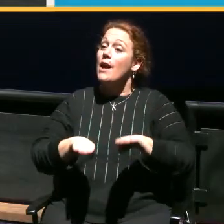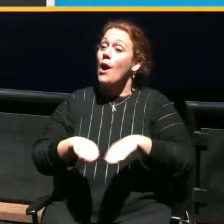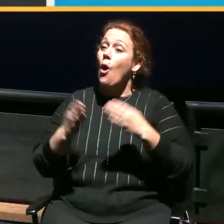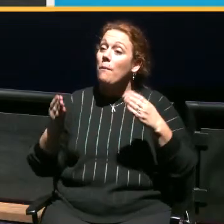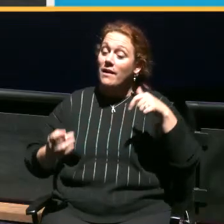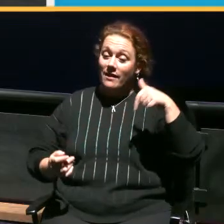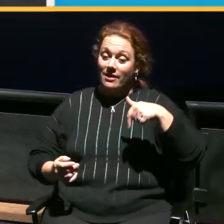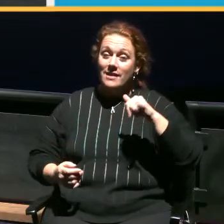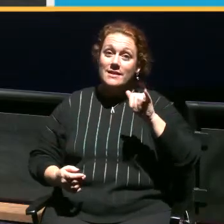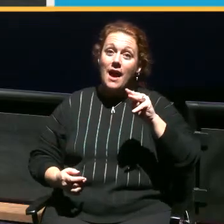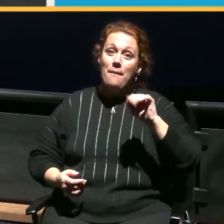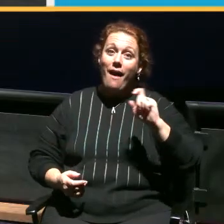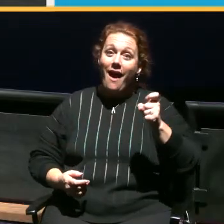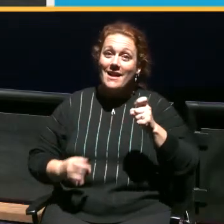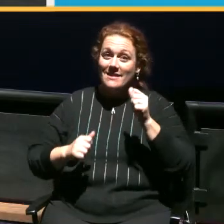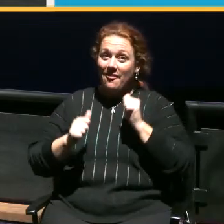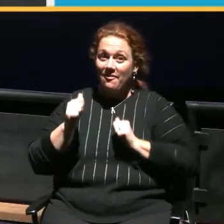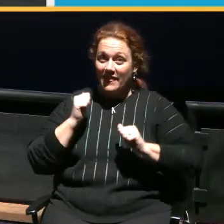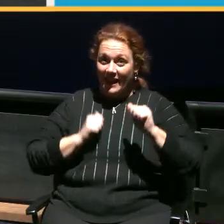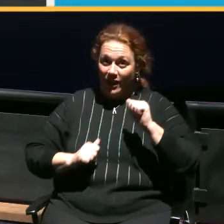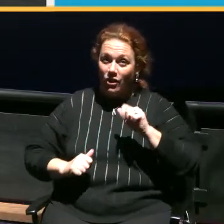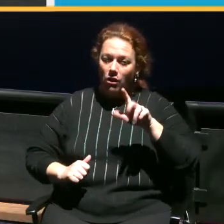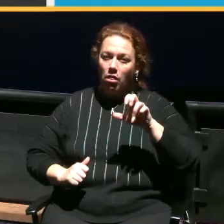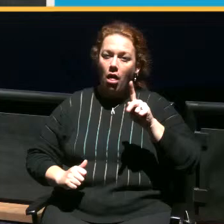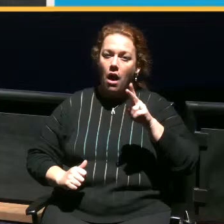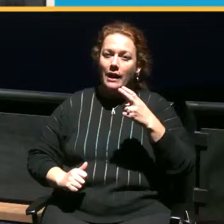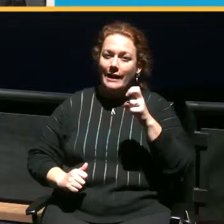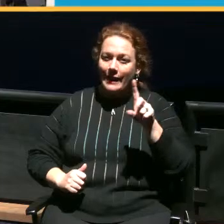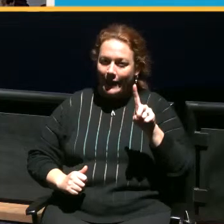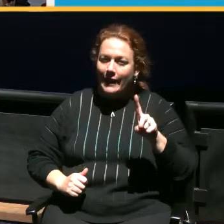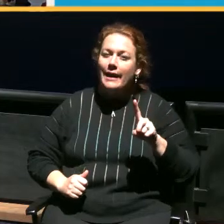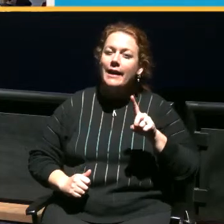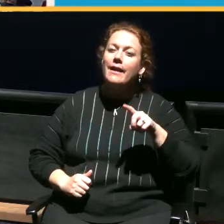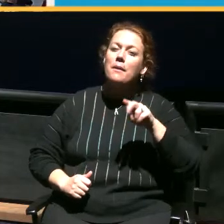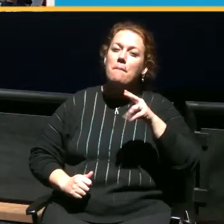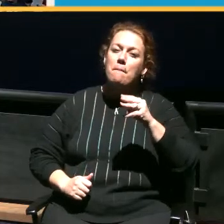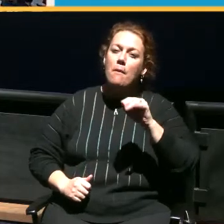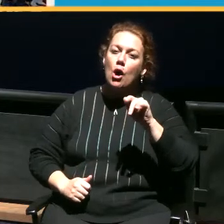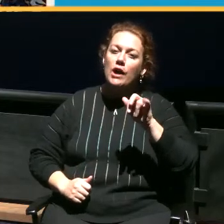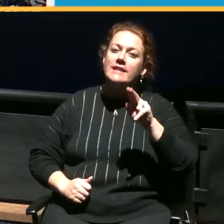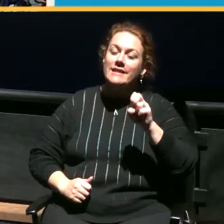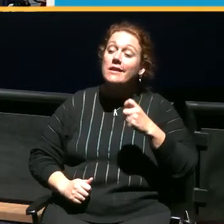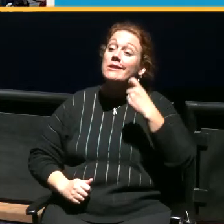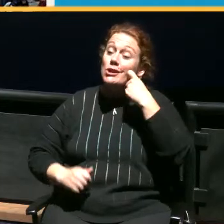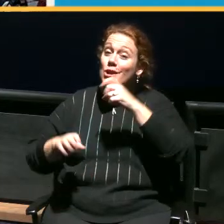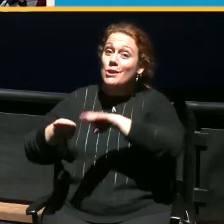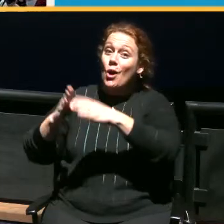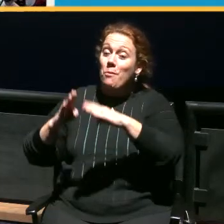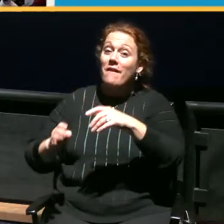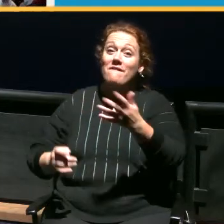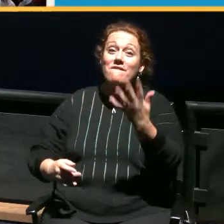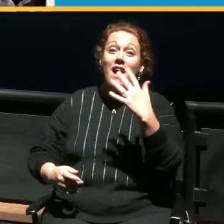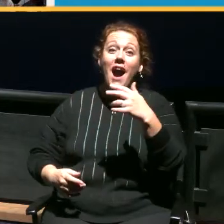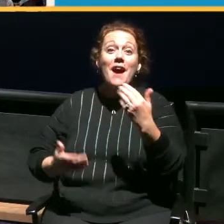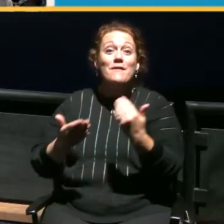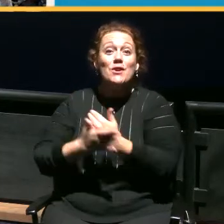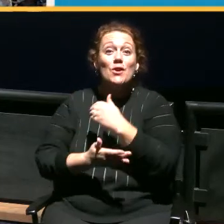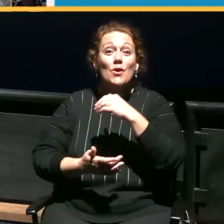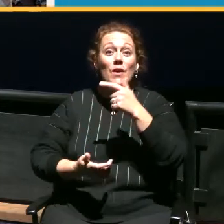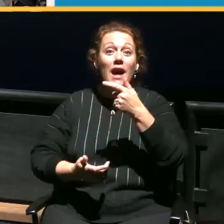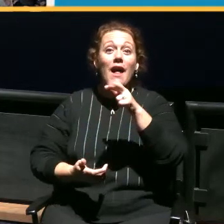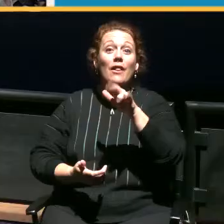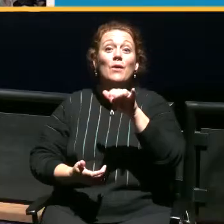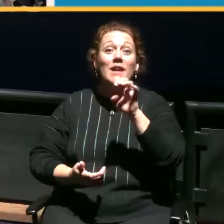Martin IMAX Theater, we also opened 5 new galleries just over a month ago. As you entered through our